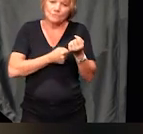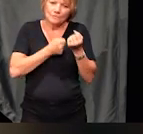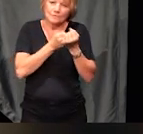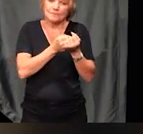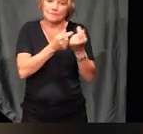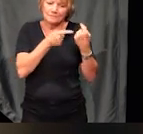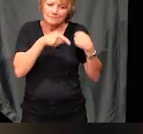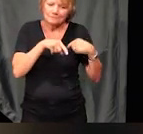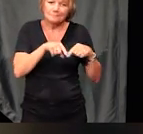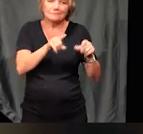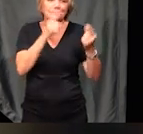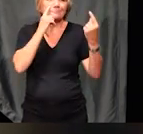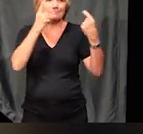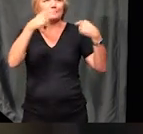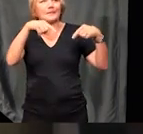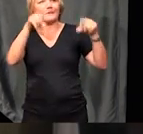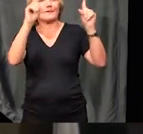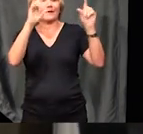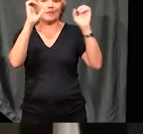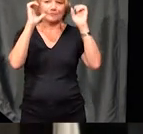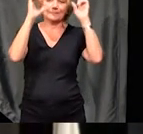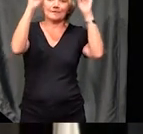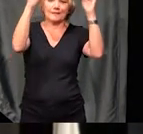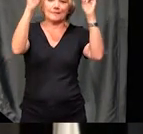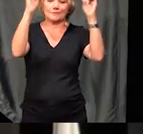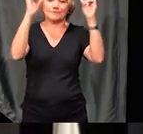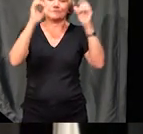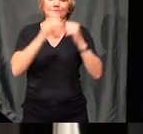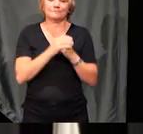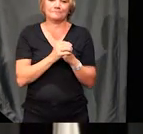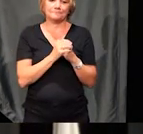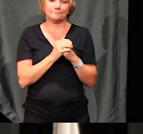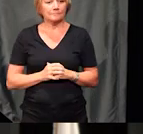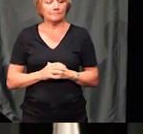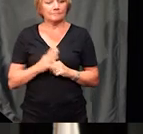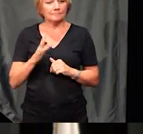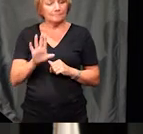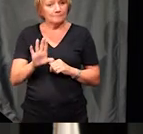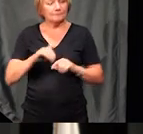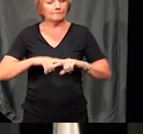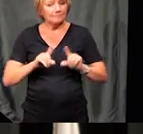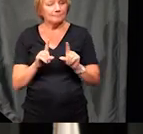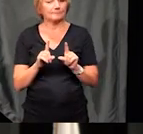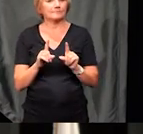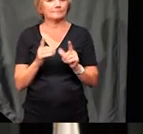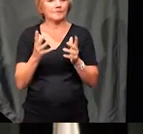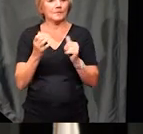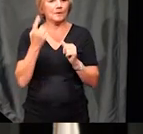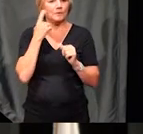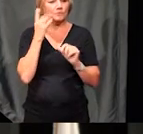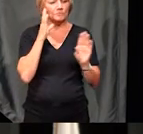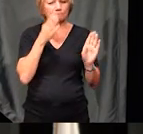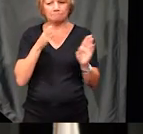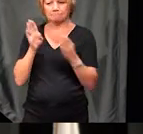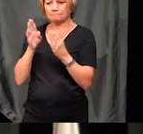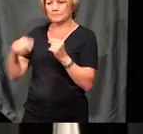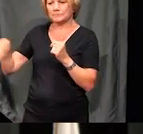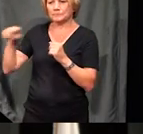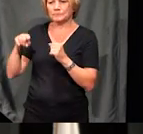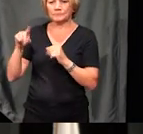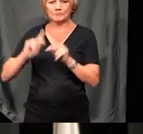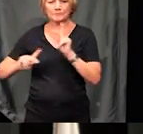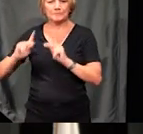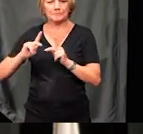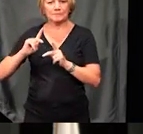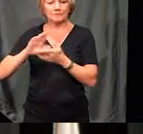our educational endeavors. Nonetheless, I want to bring your attention to those at our college